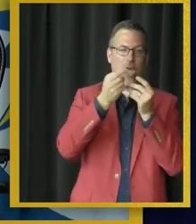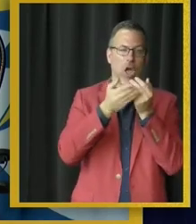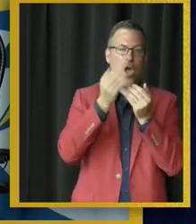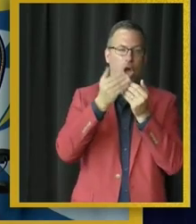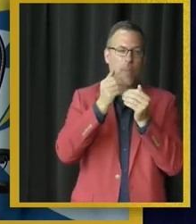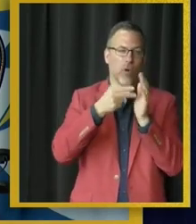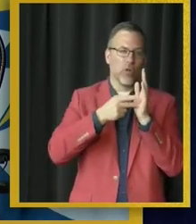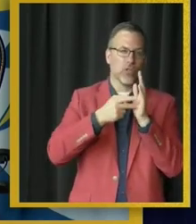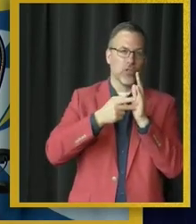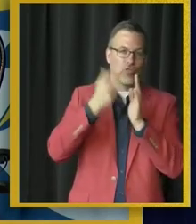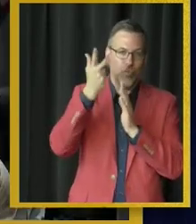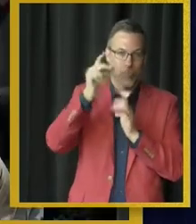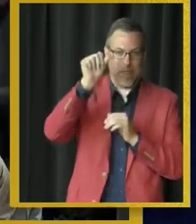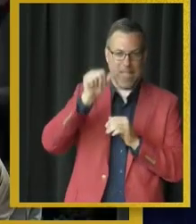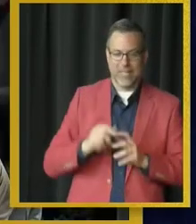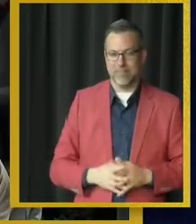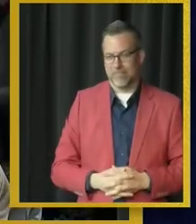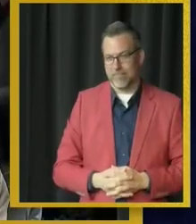AAA.